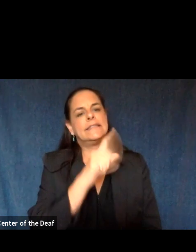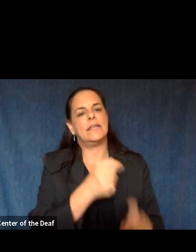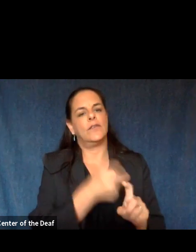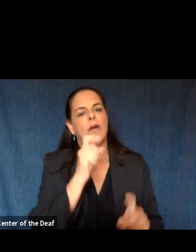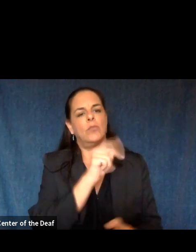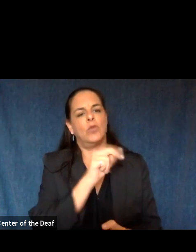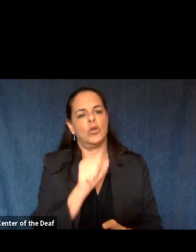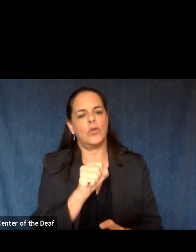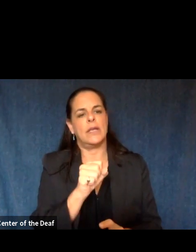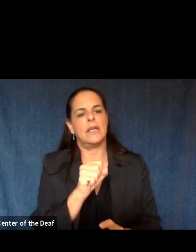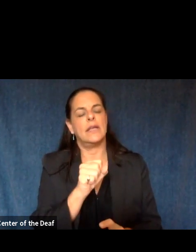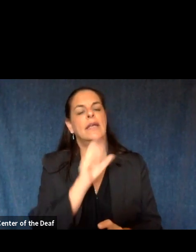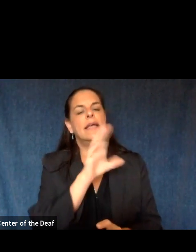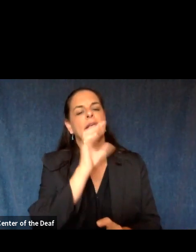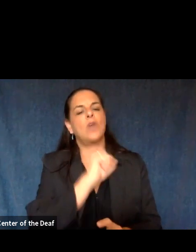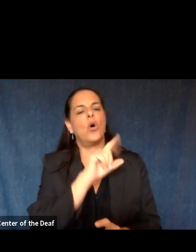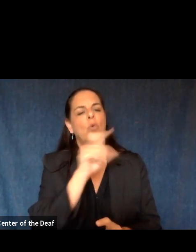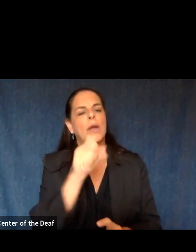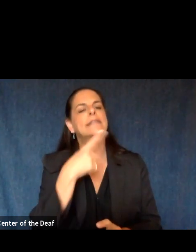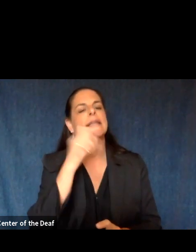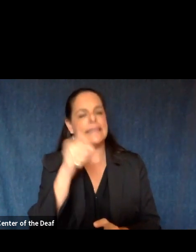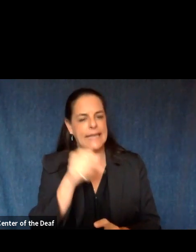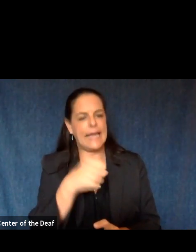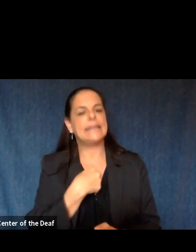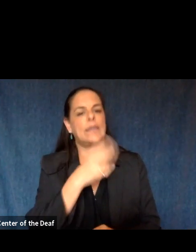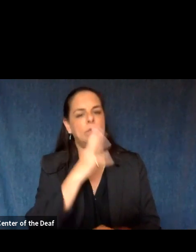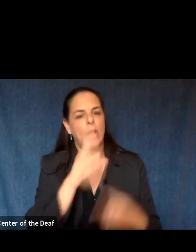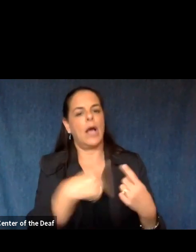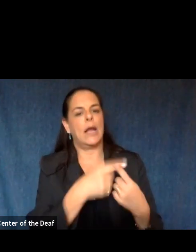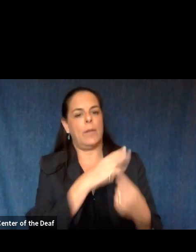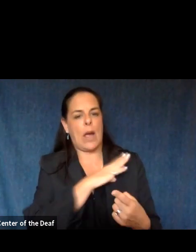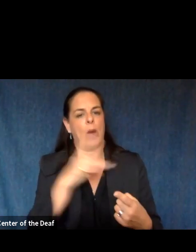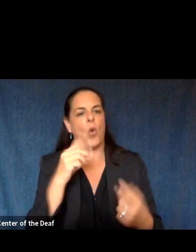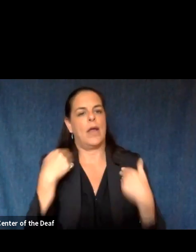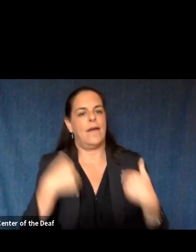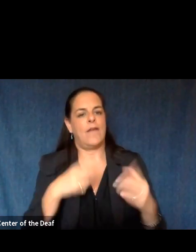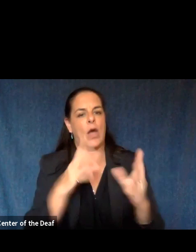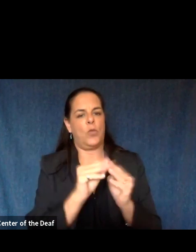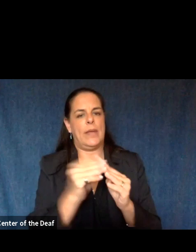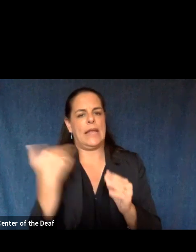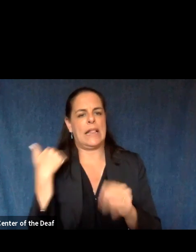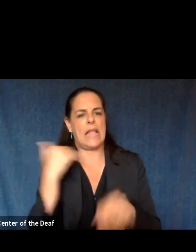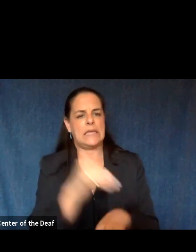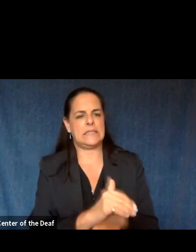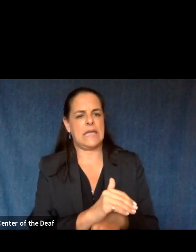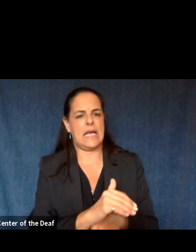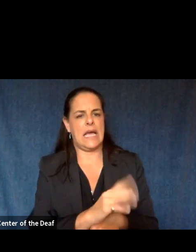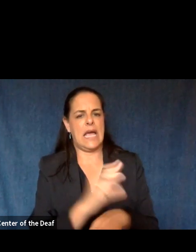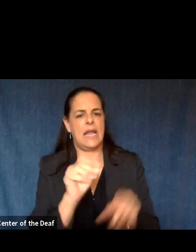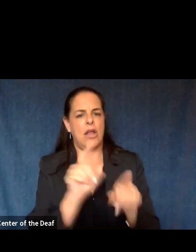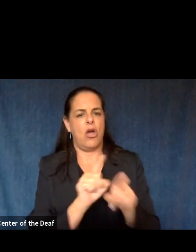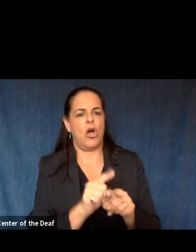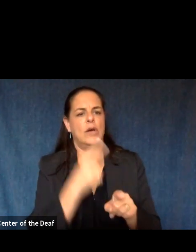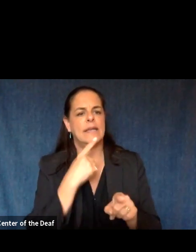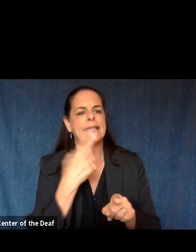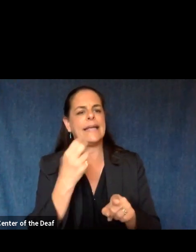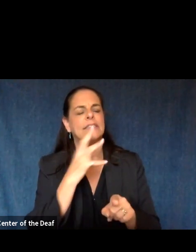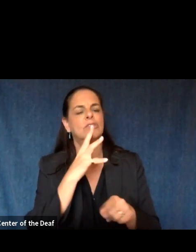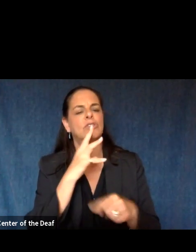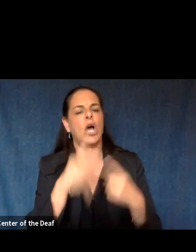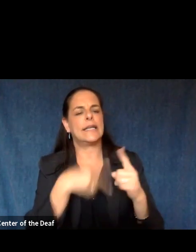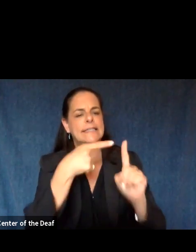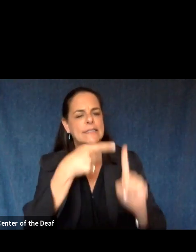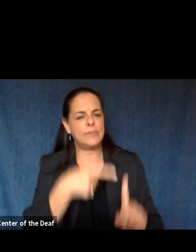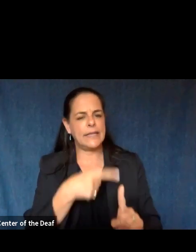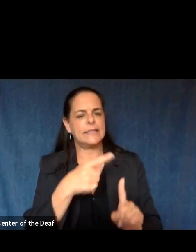I guess for his previous question, he says he is referencing the Board of Health meeting last night. And then he also says he is referring specifically